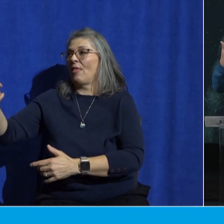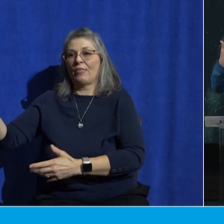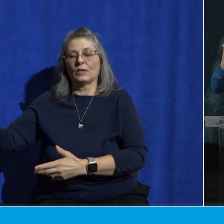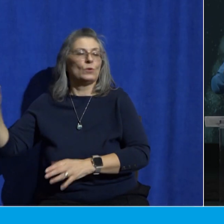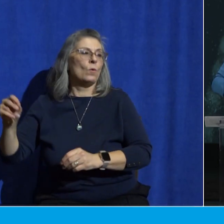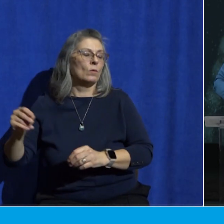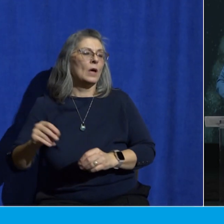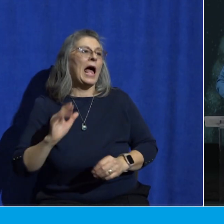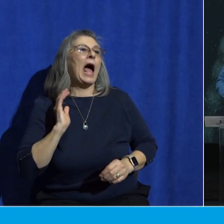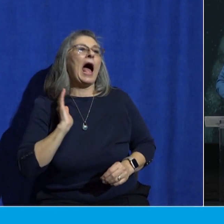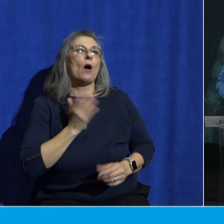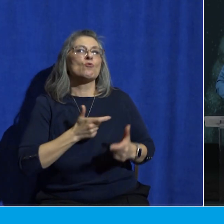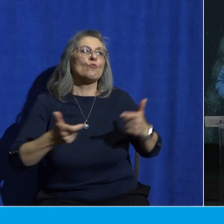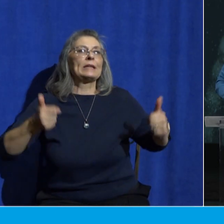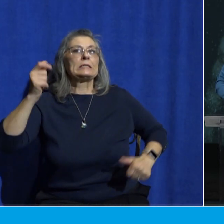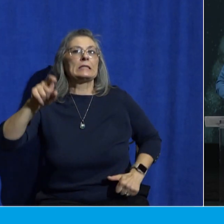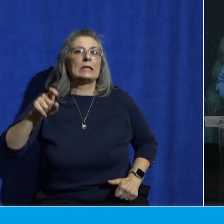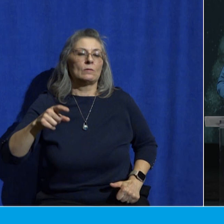new hearts.